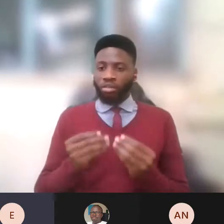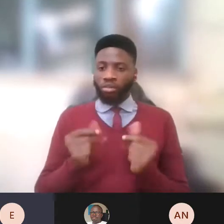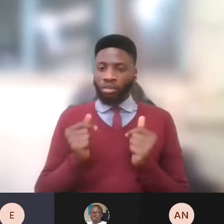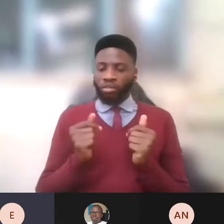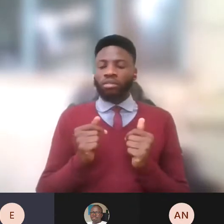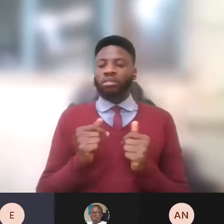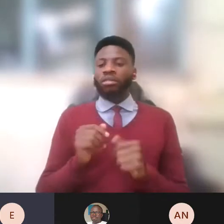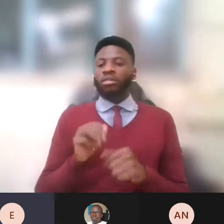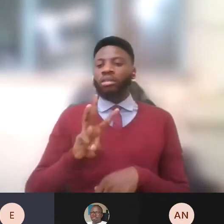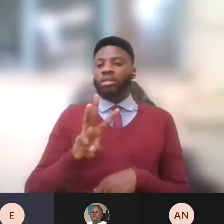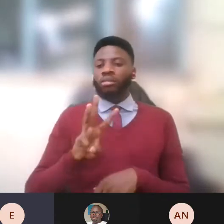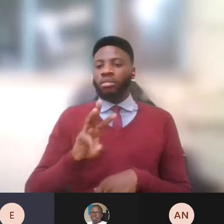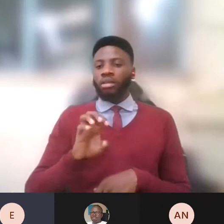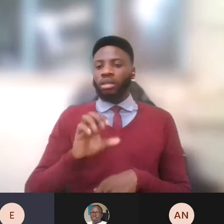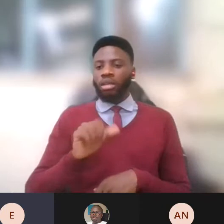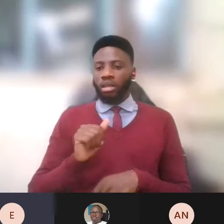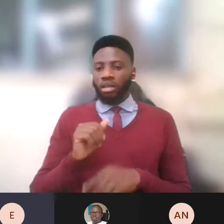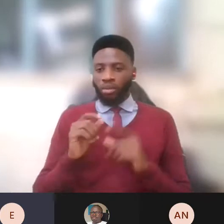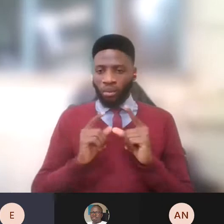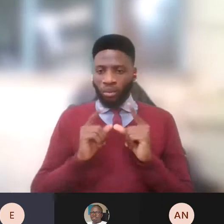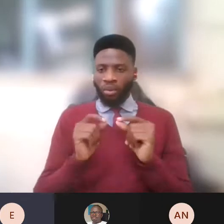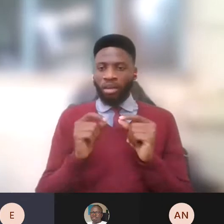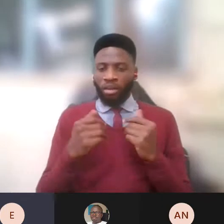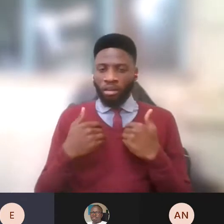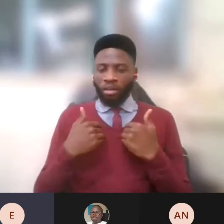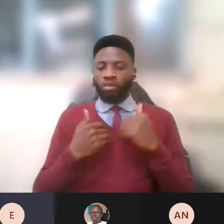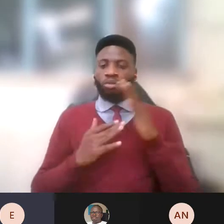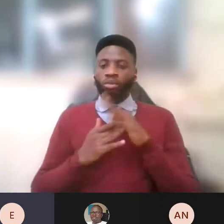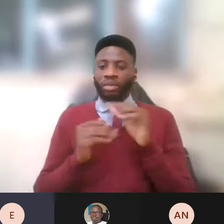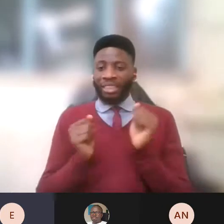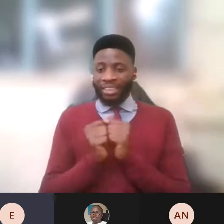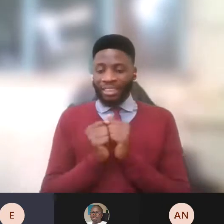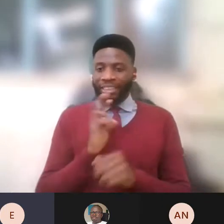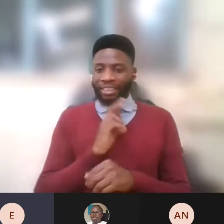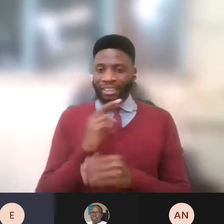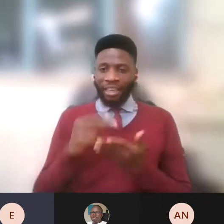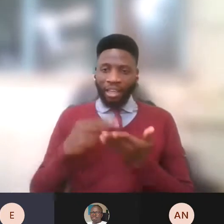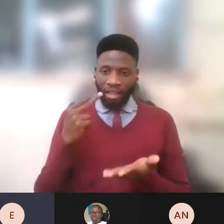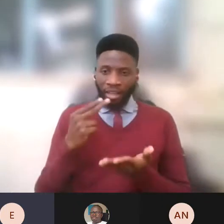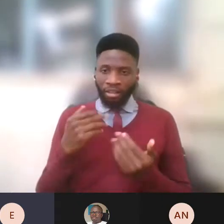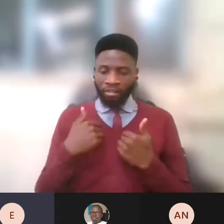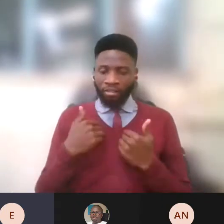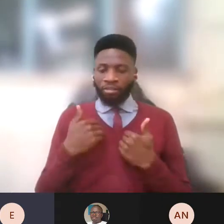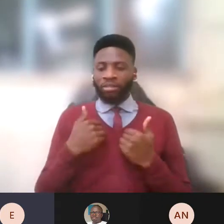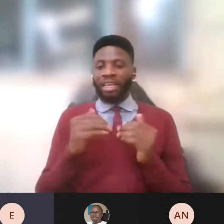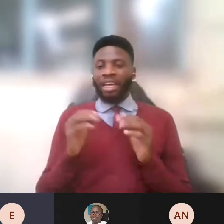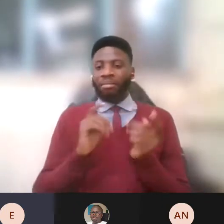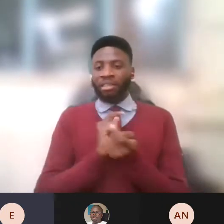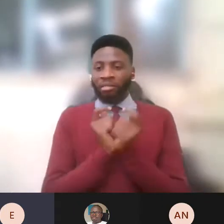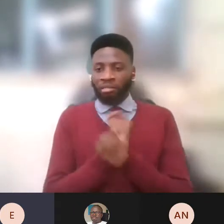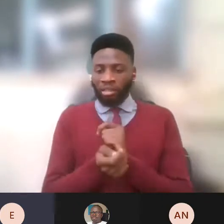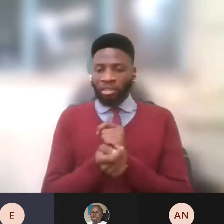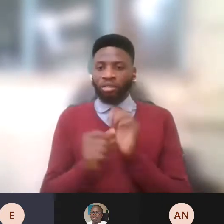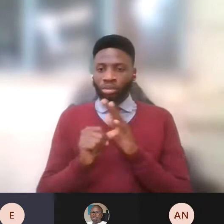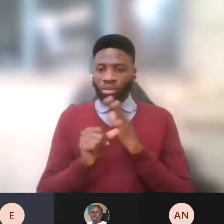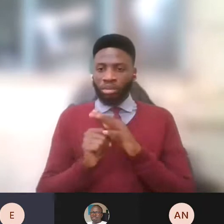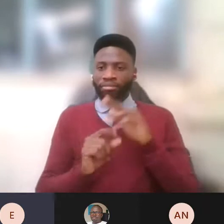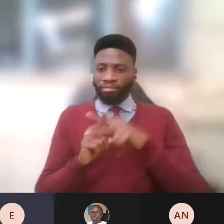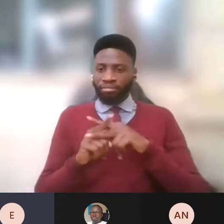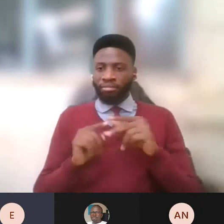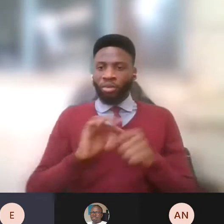is often a very narrow band in which it operates. And if you're outside of those bands, it can die or it can become toxic. And so it's really,